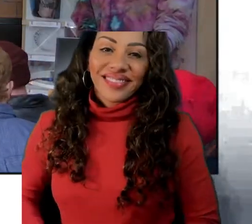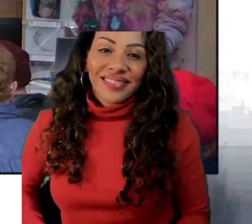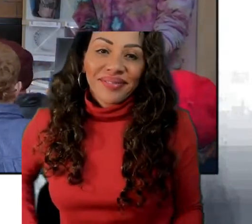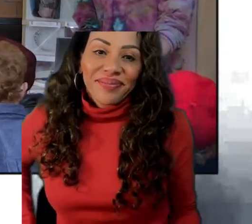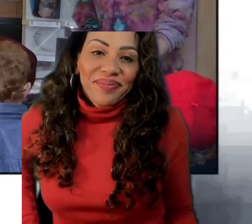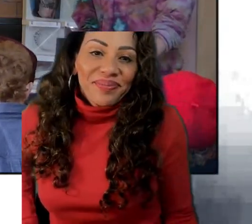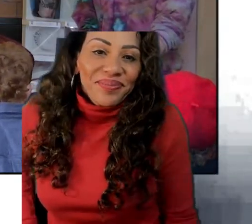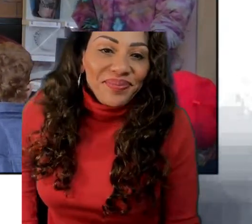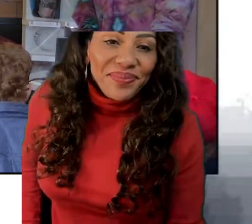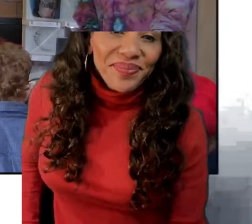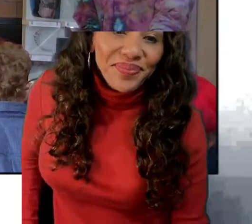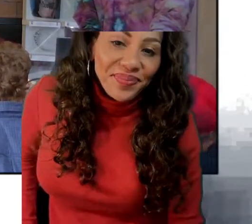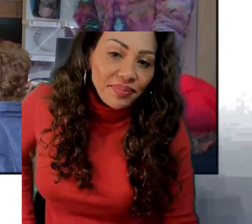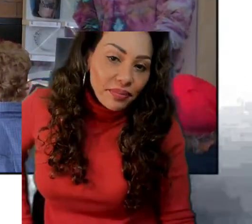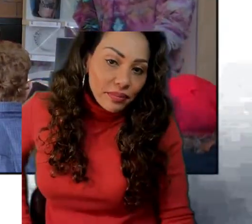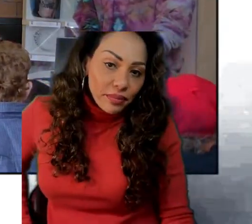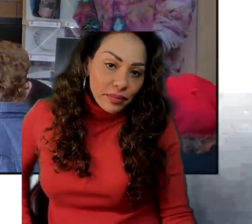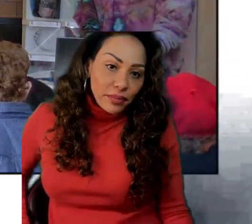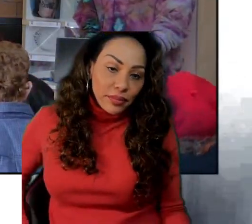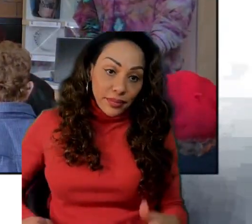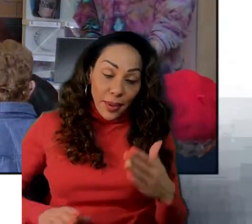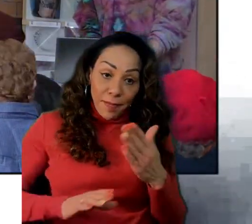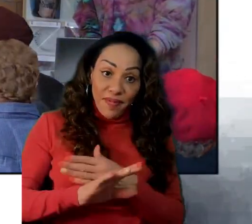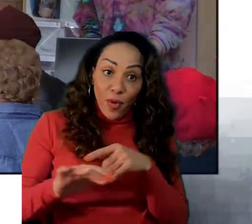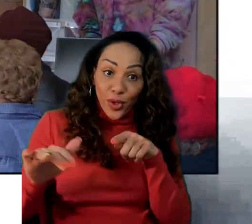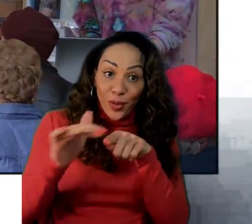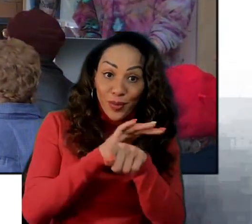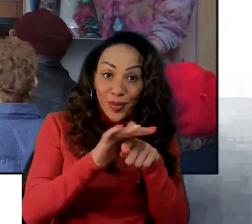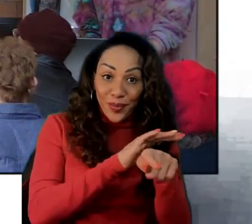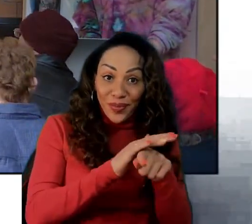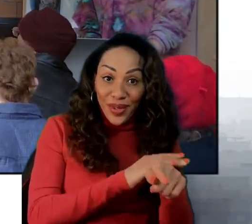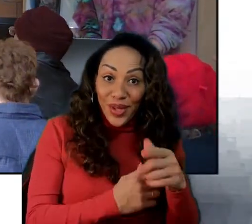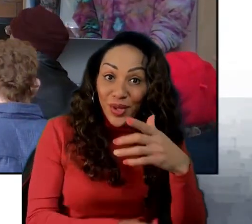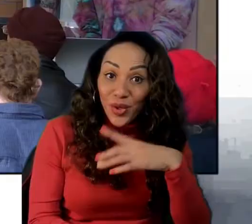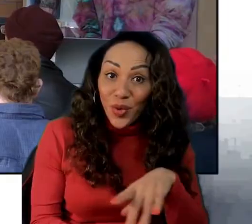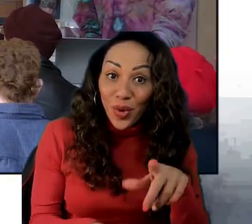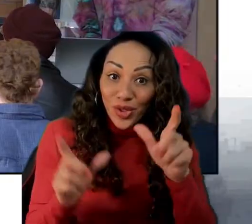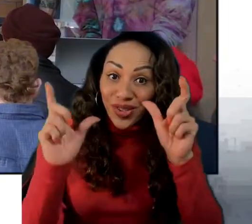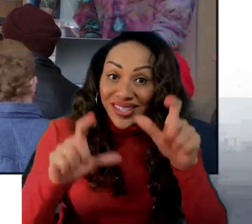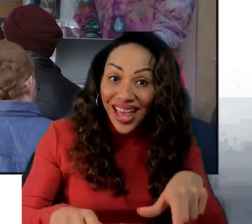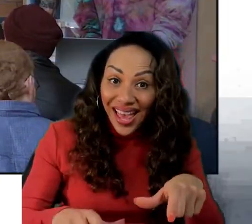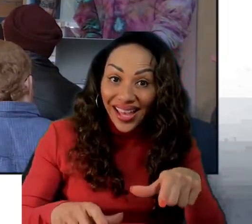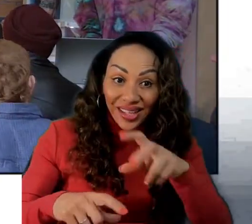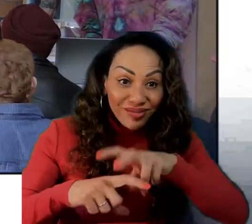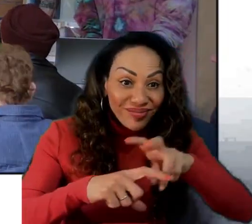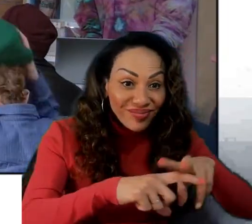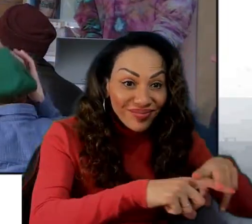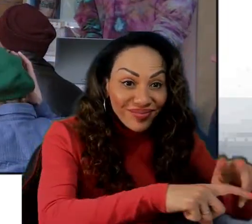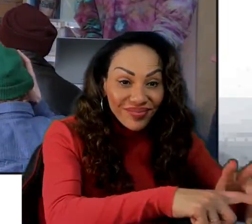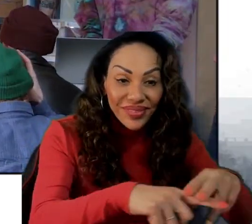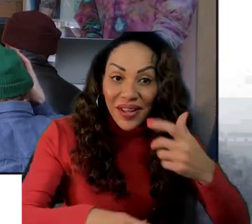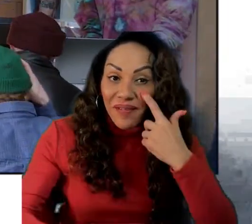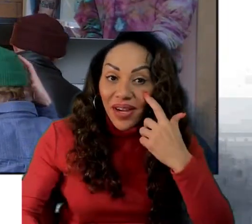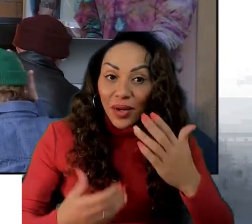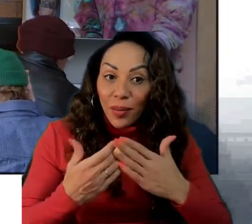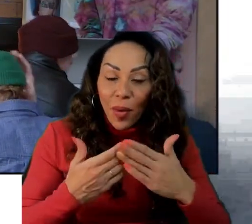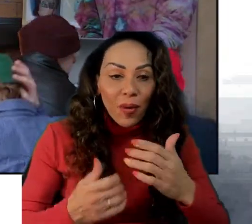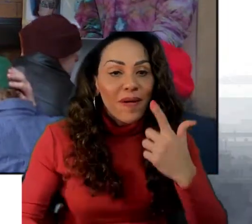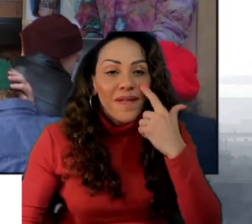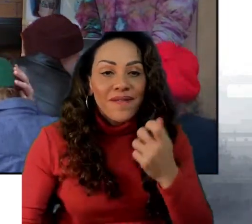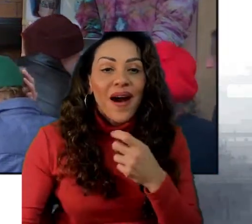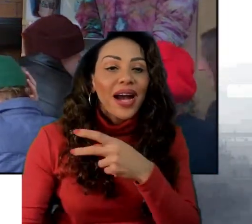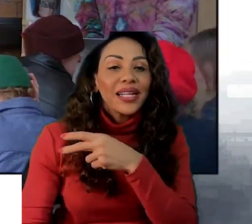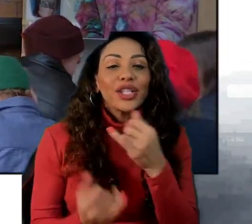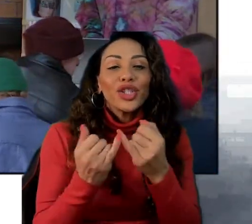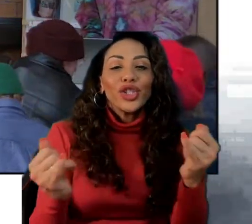Thank you, everyone. All right, before you all go, if you want to stick around in Hot Desk today or find out more about what we do, please come find one of the studio team. Studio team,